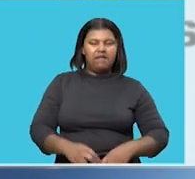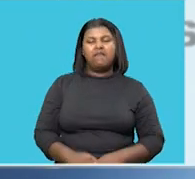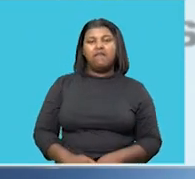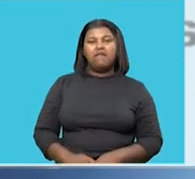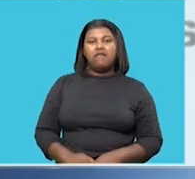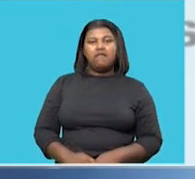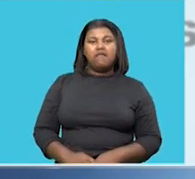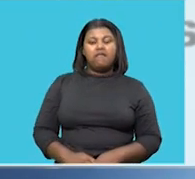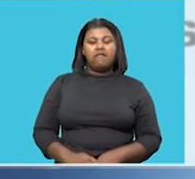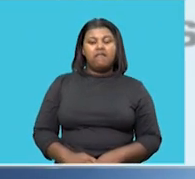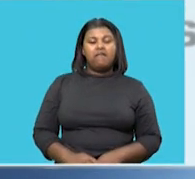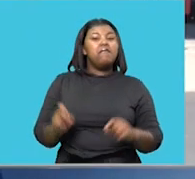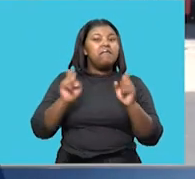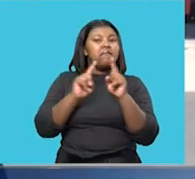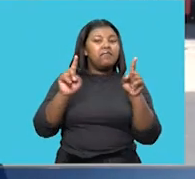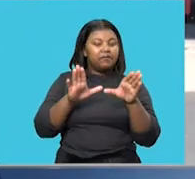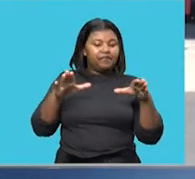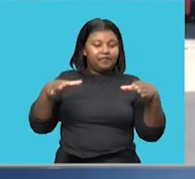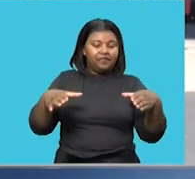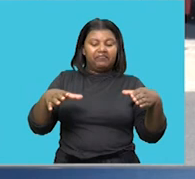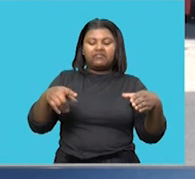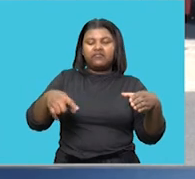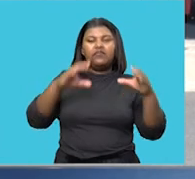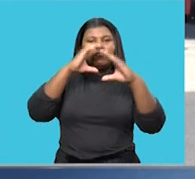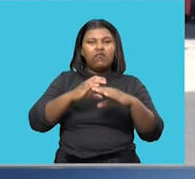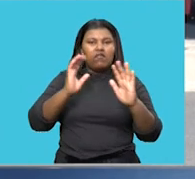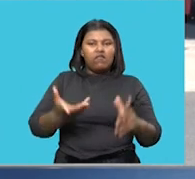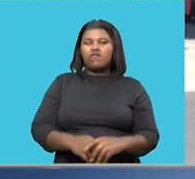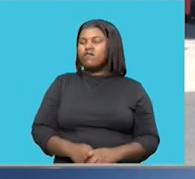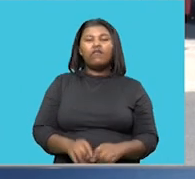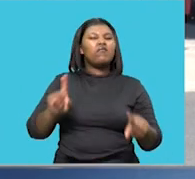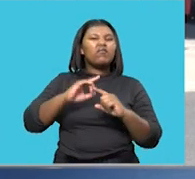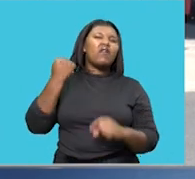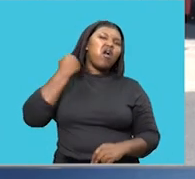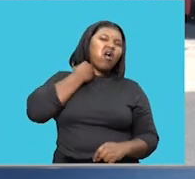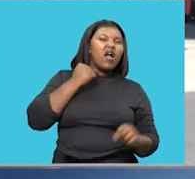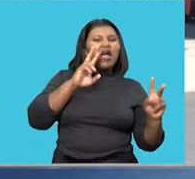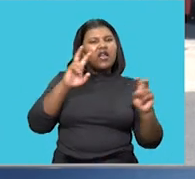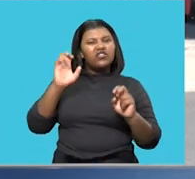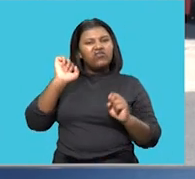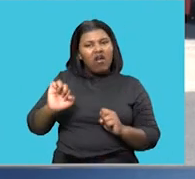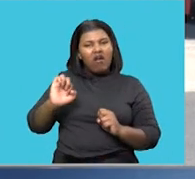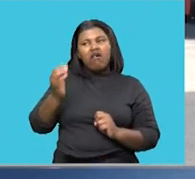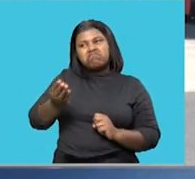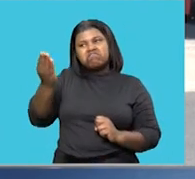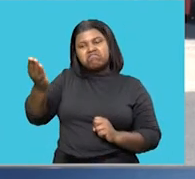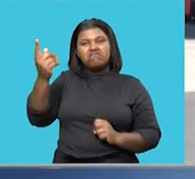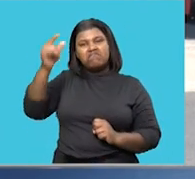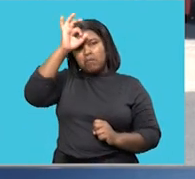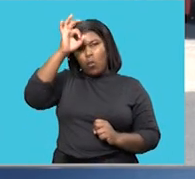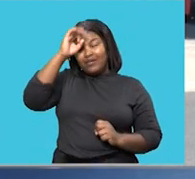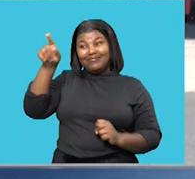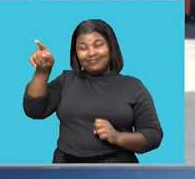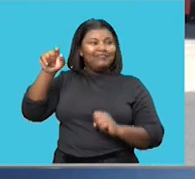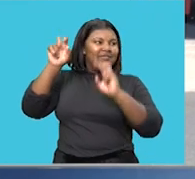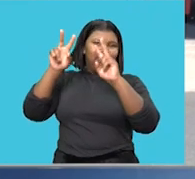the cabinet committee is not about that. The matter is in the hands of the police. They are investigating it. And of course,